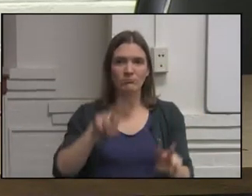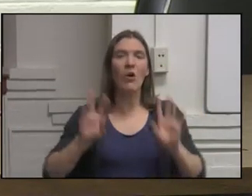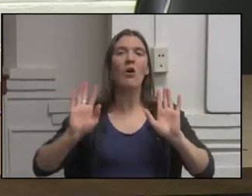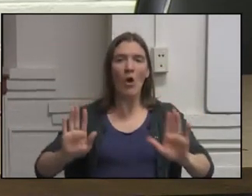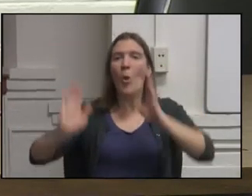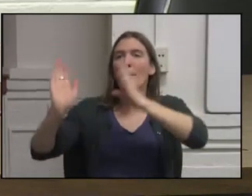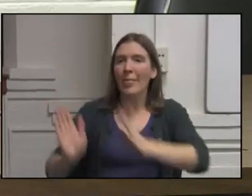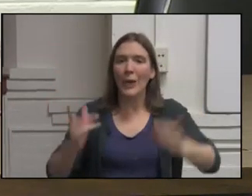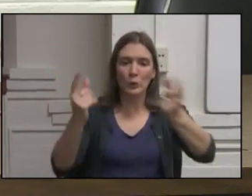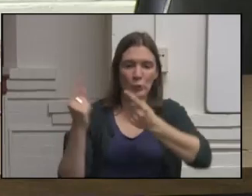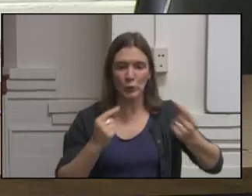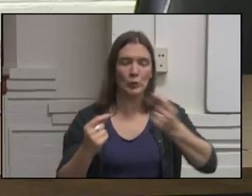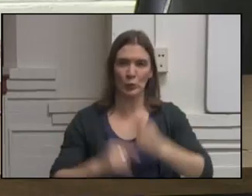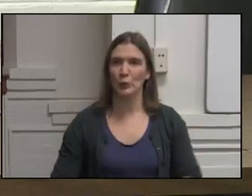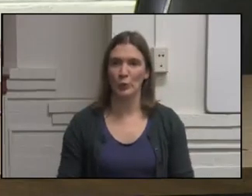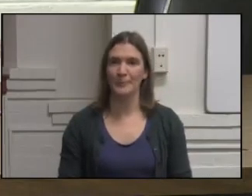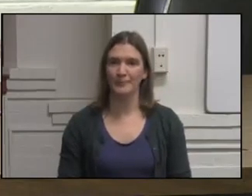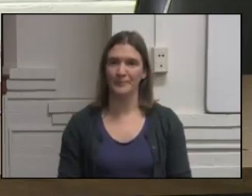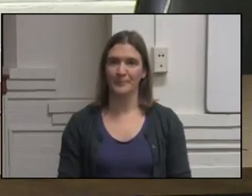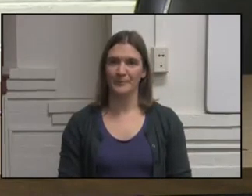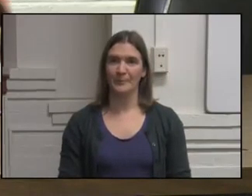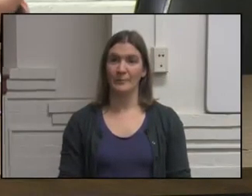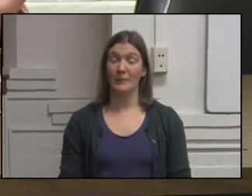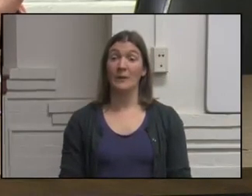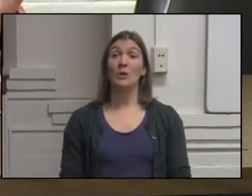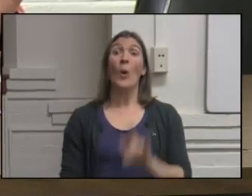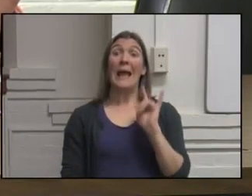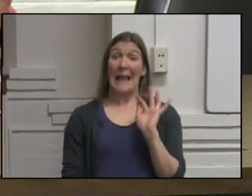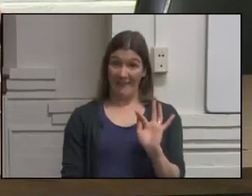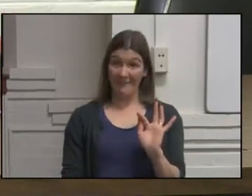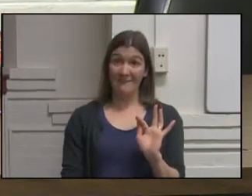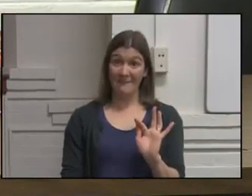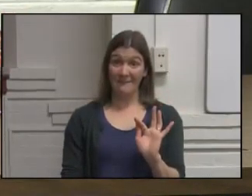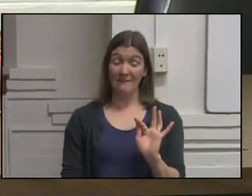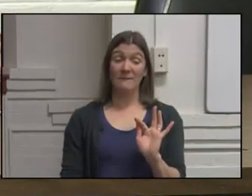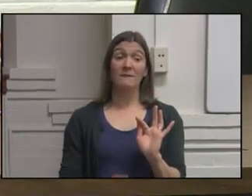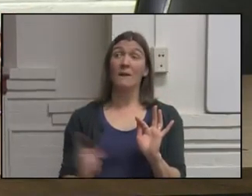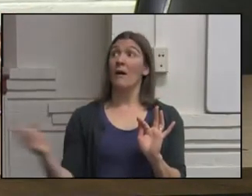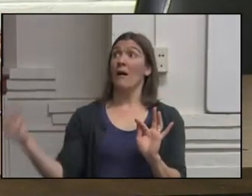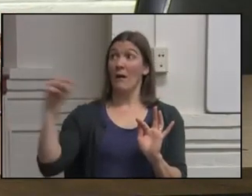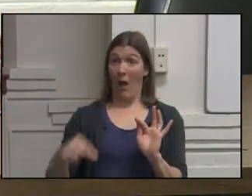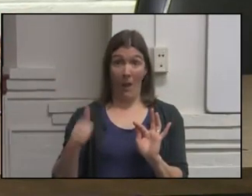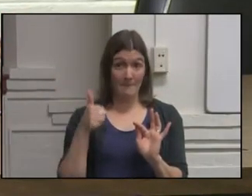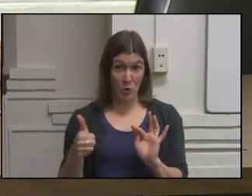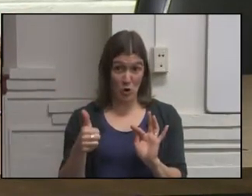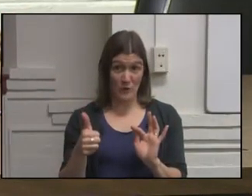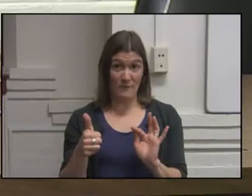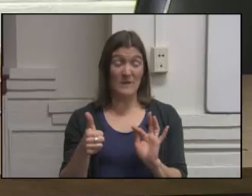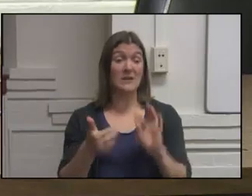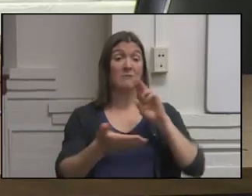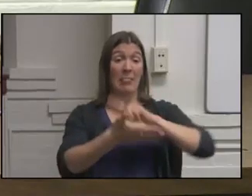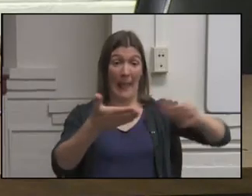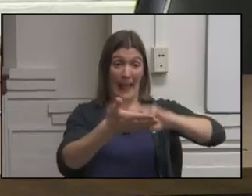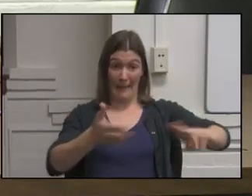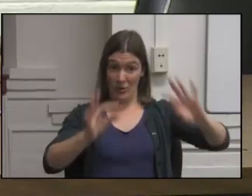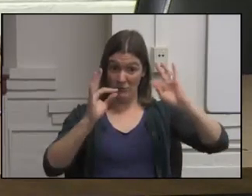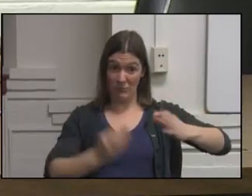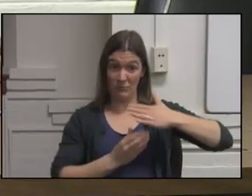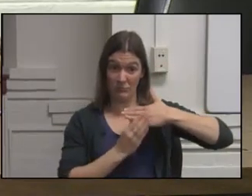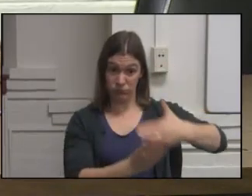ready to go. And then once those documents have been identified and classified